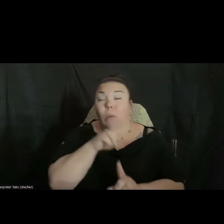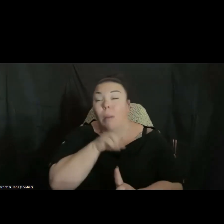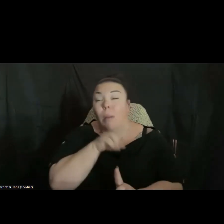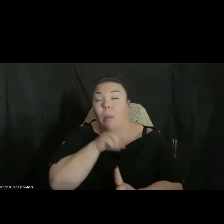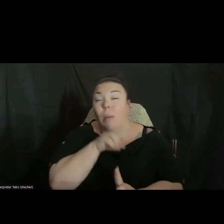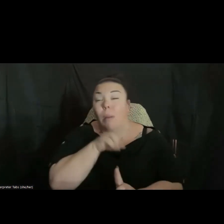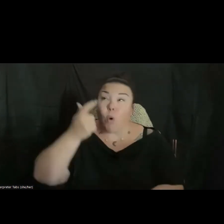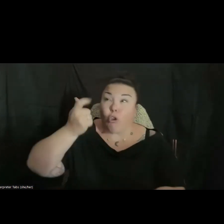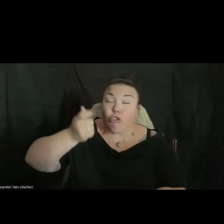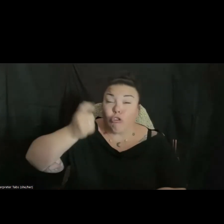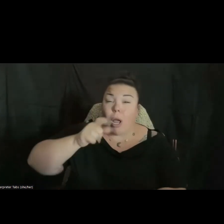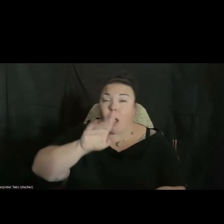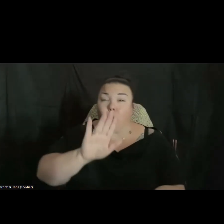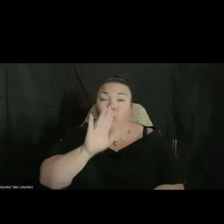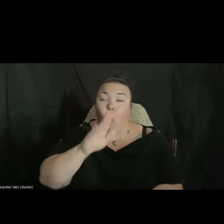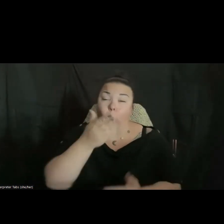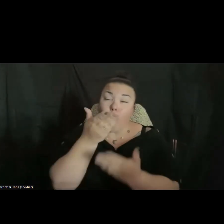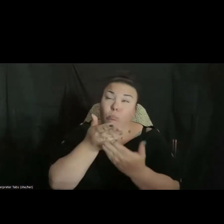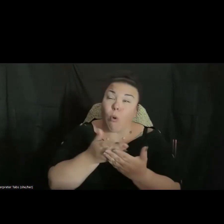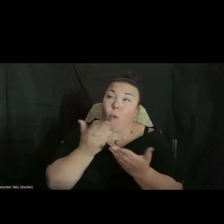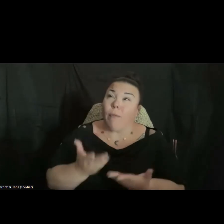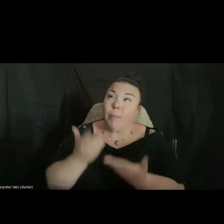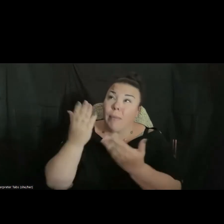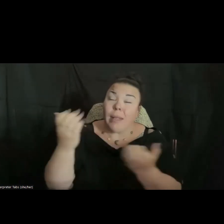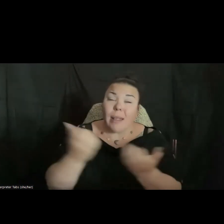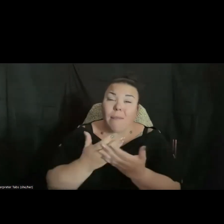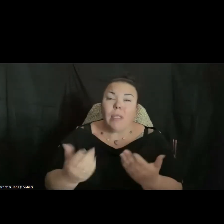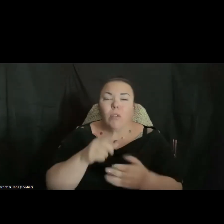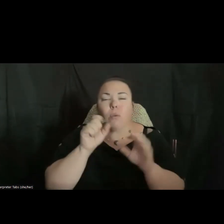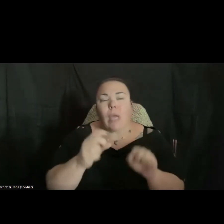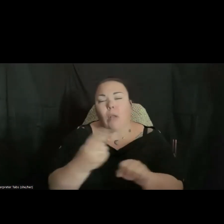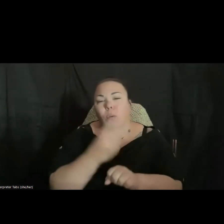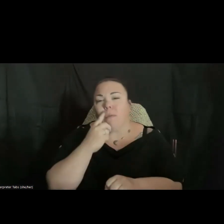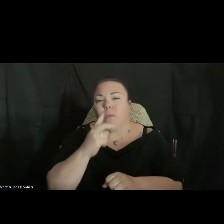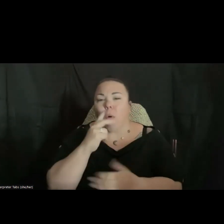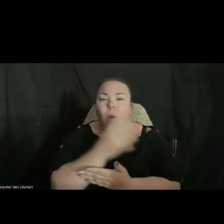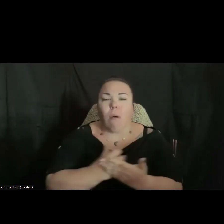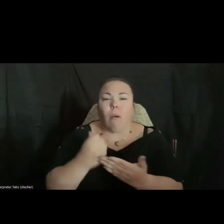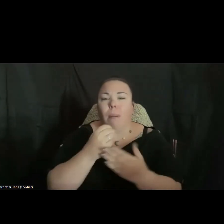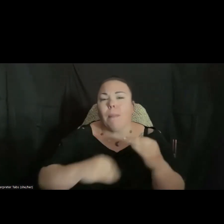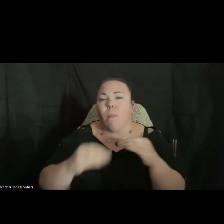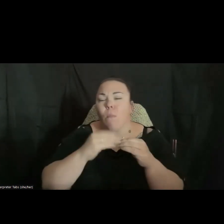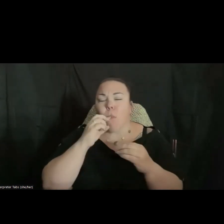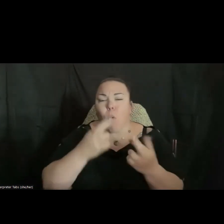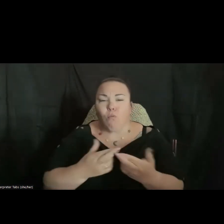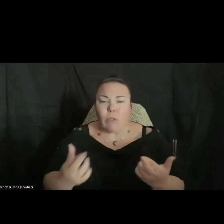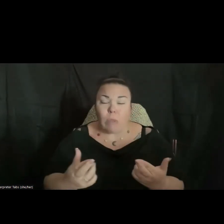in your mobile and how you might be able to leverage that for more resources from other folks, be that